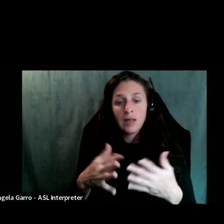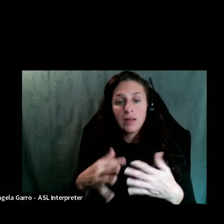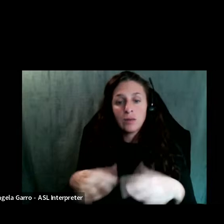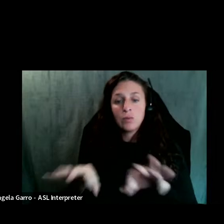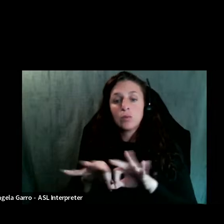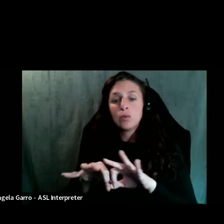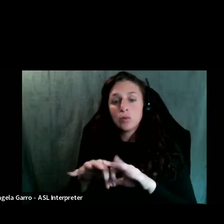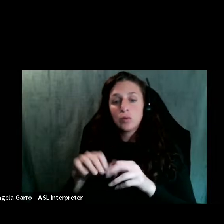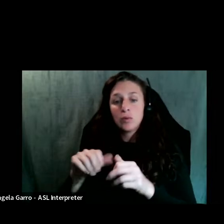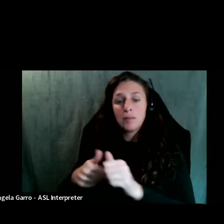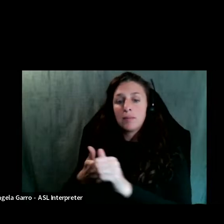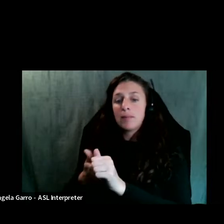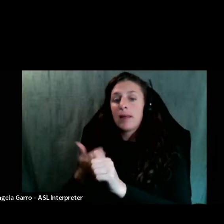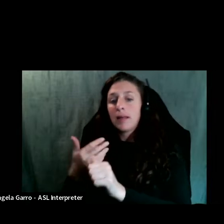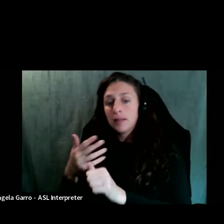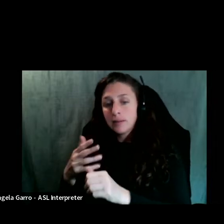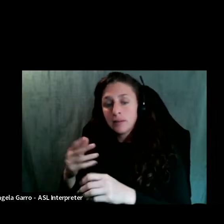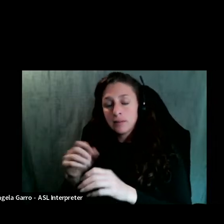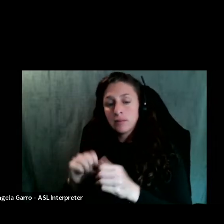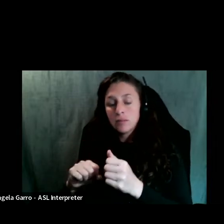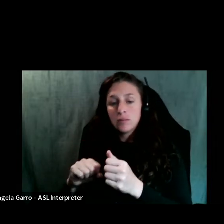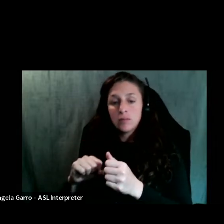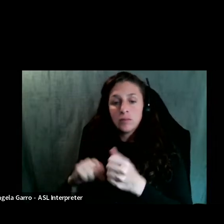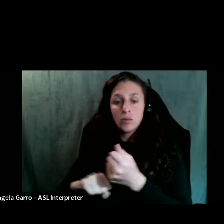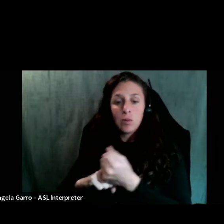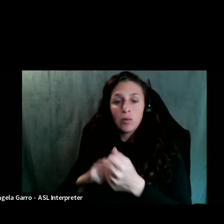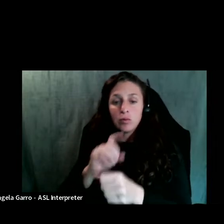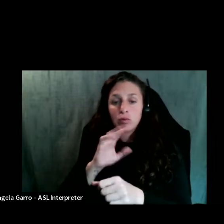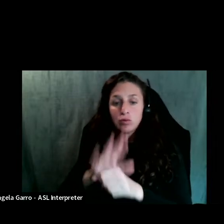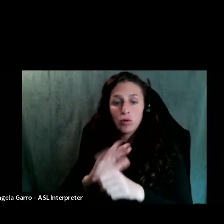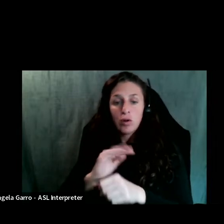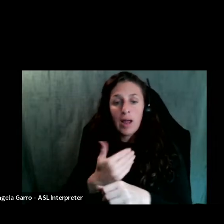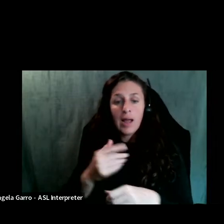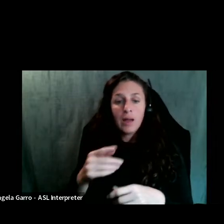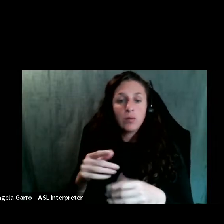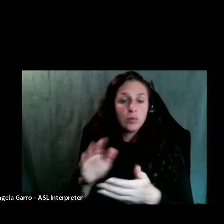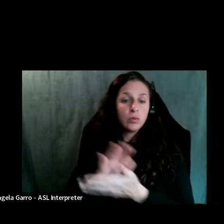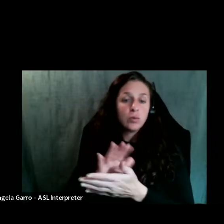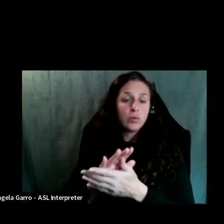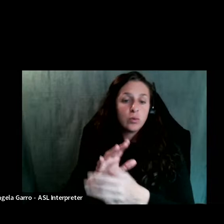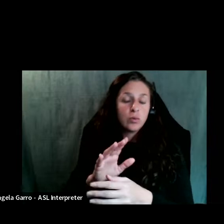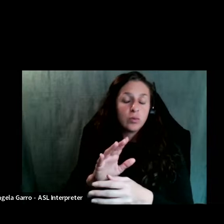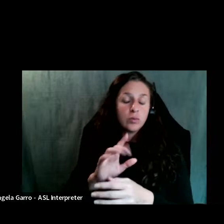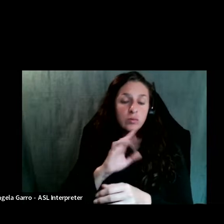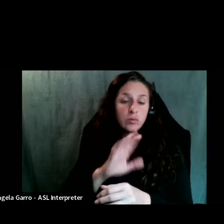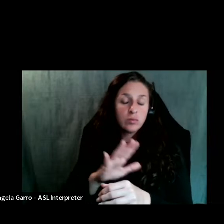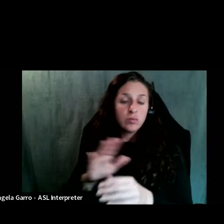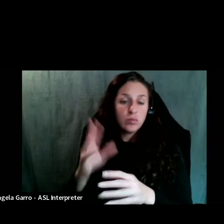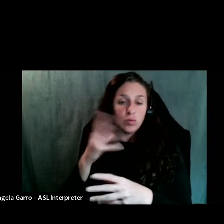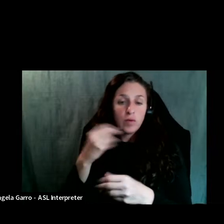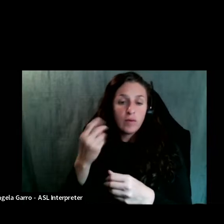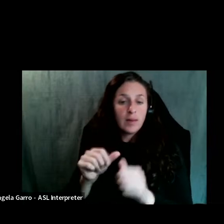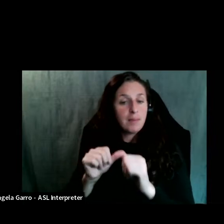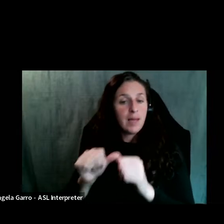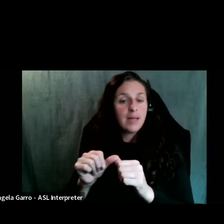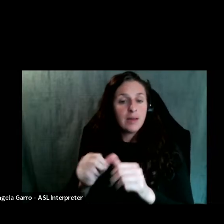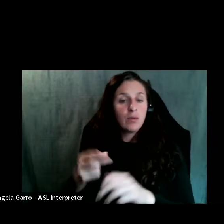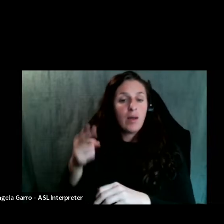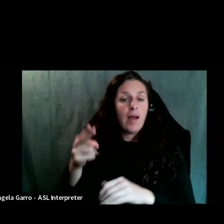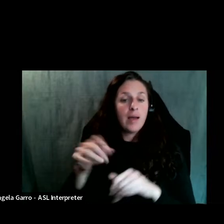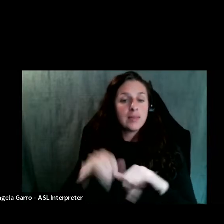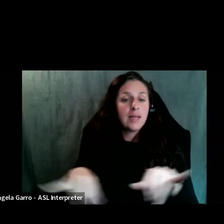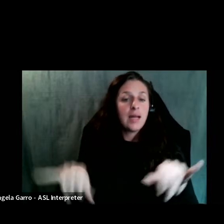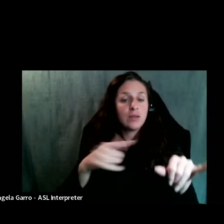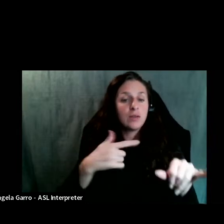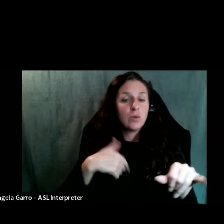behind-the-scenes support that ensures that our schools are beautiful and are maintained to the highest standards that we are accustomed